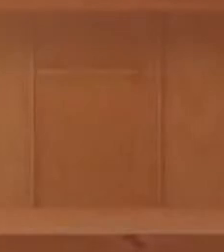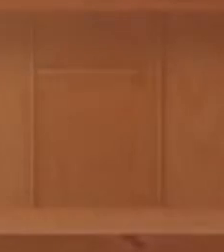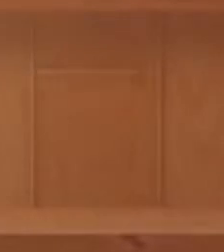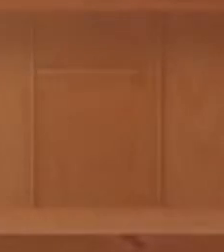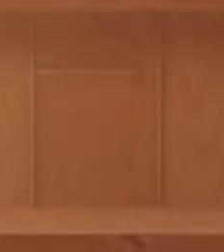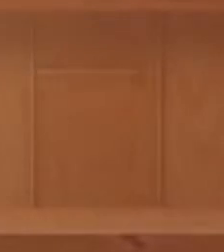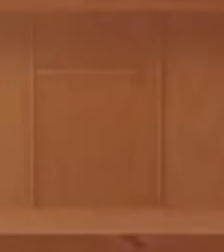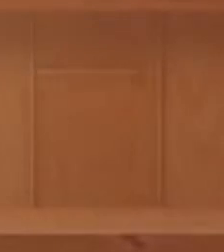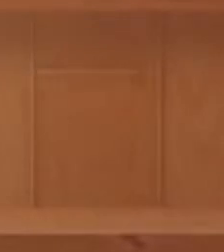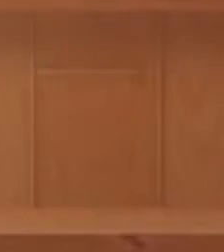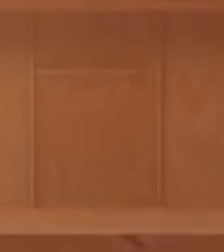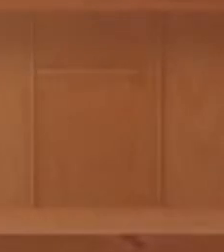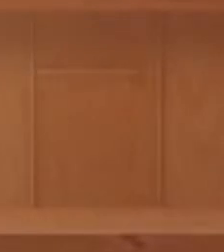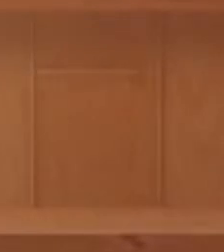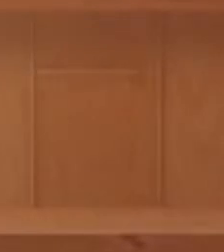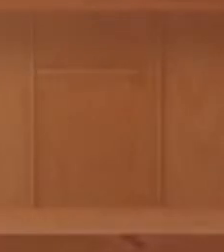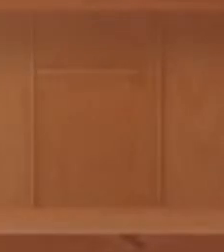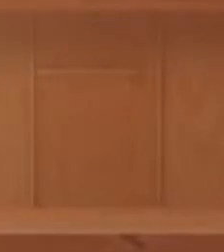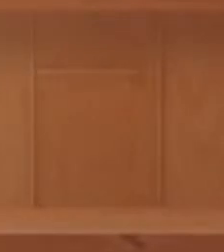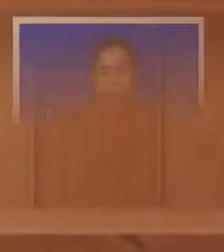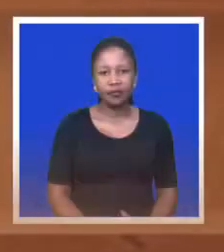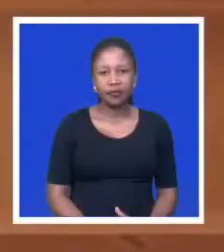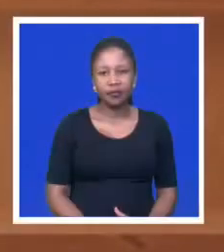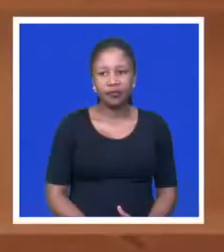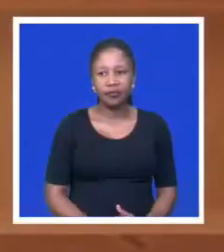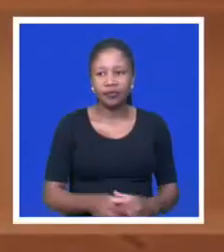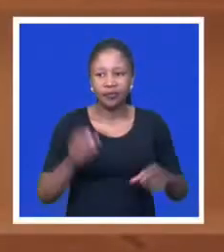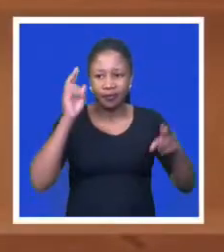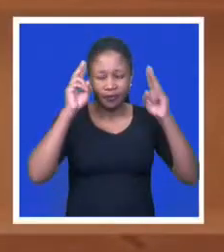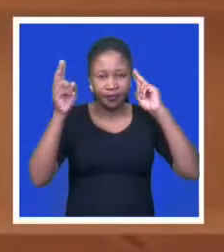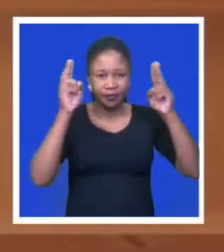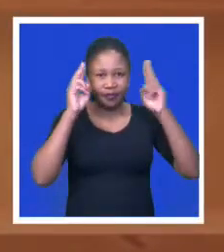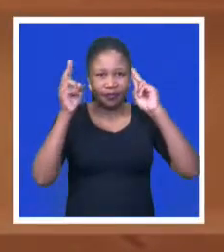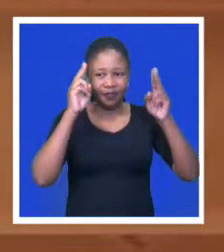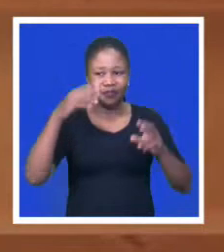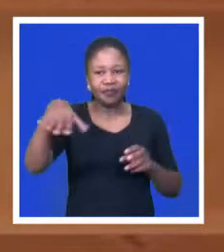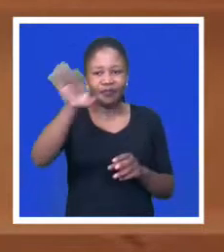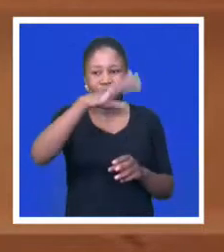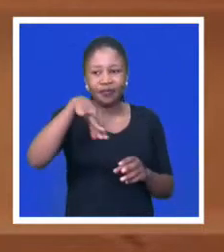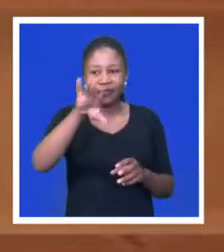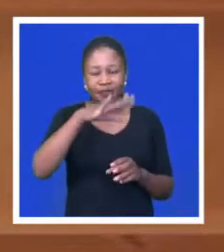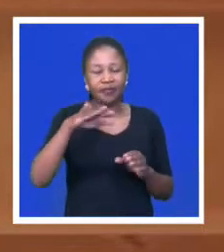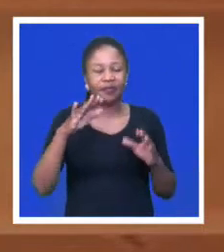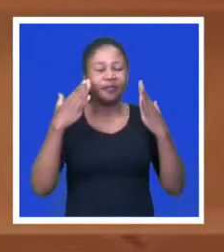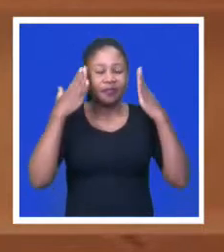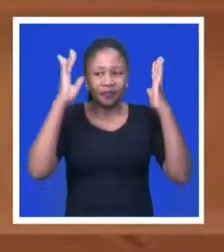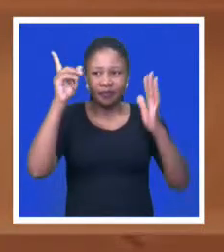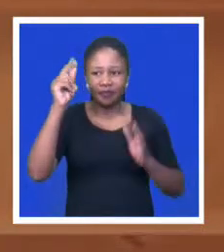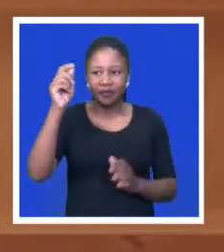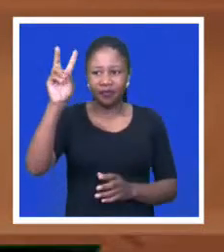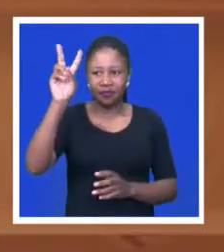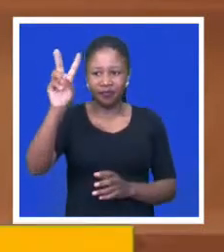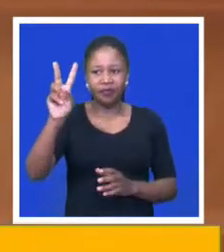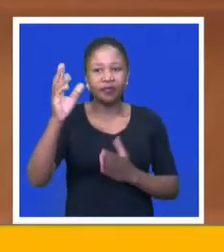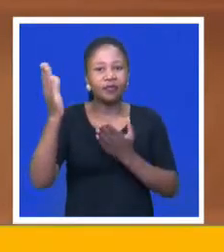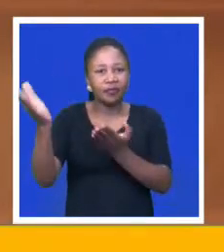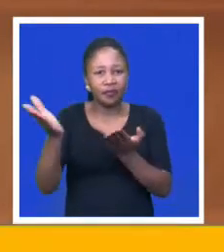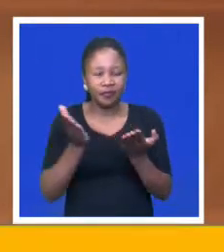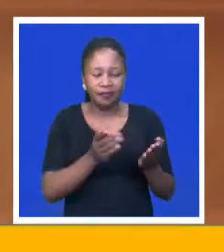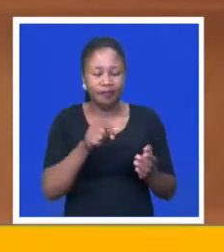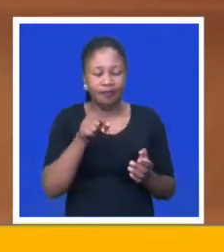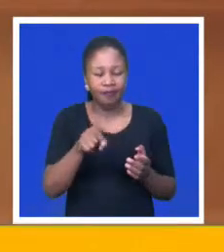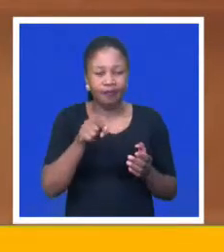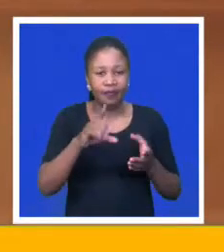A very good afternoon, Eswatini, and welcome to your favorite teleeducation program, Home Study. My name is